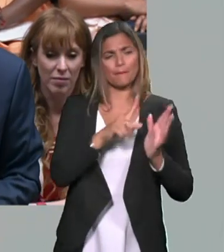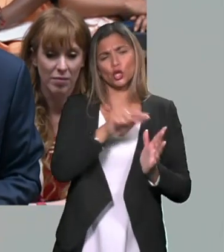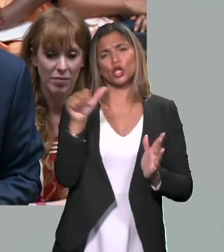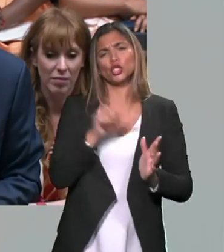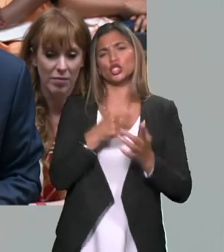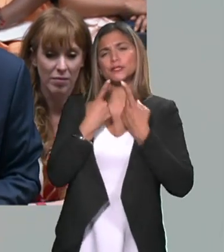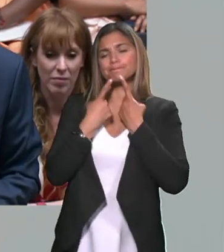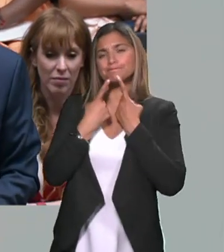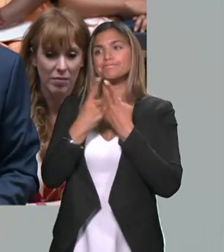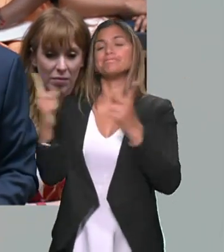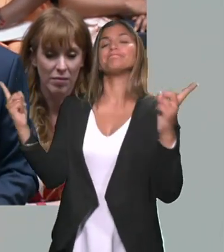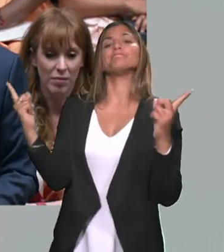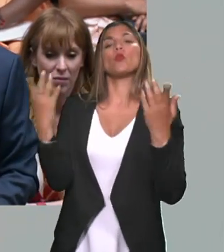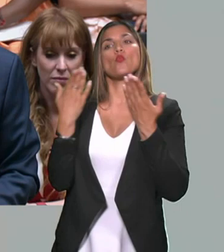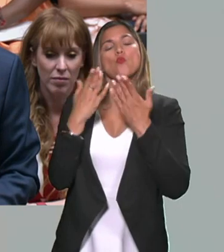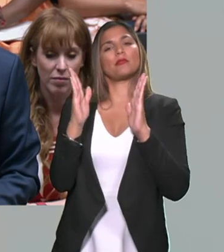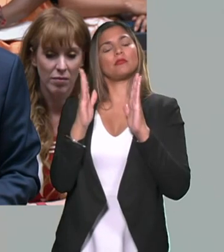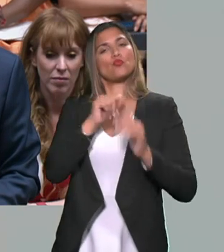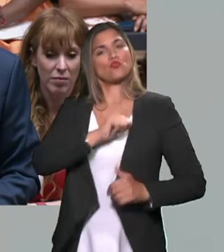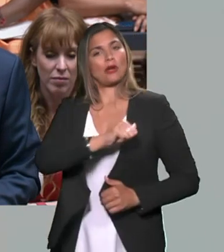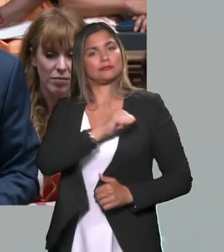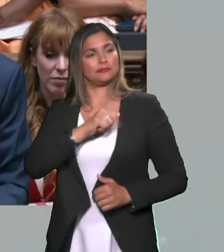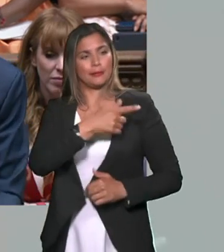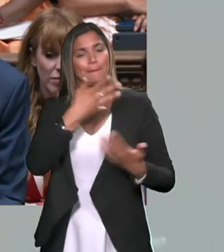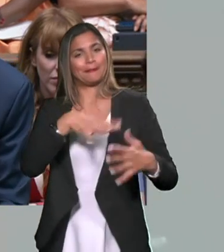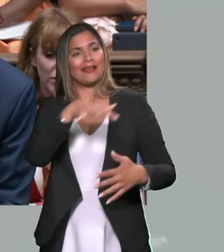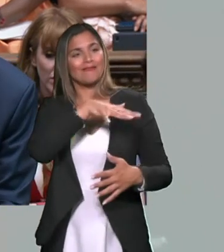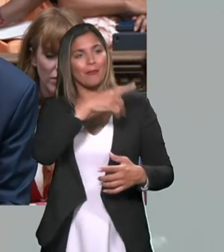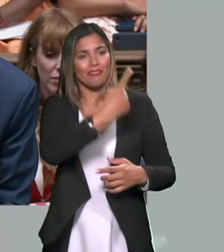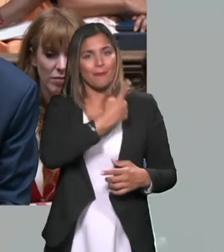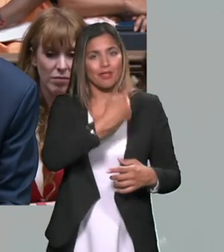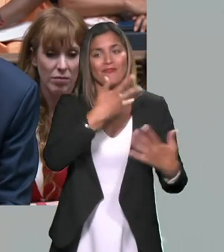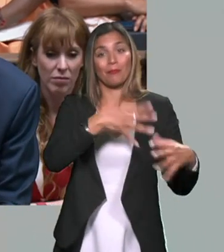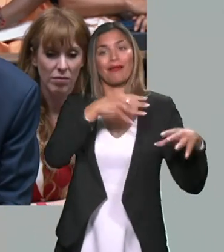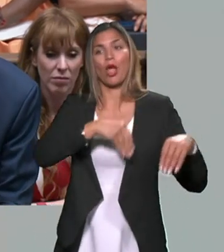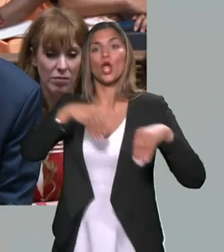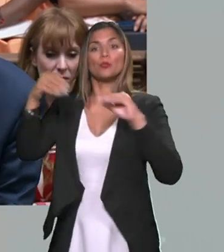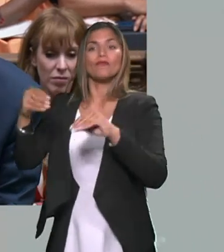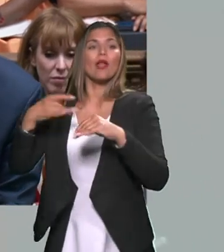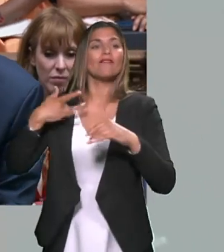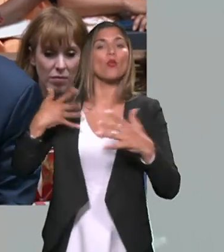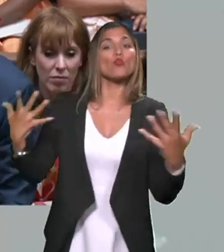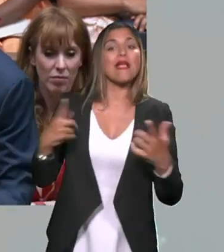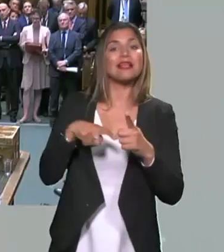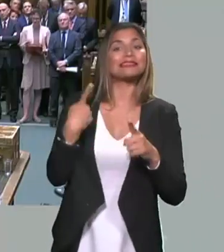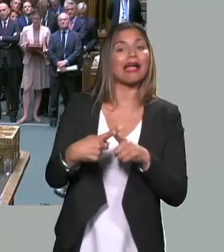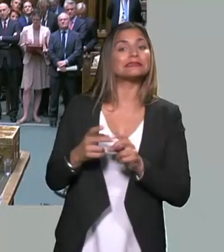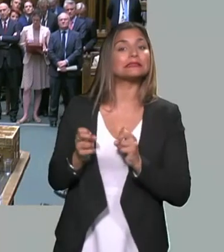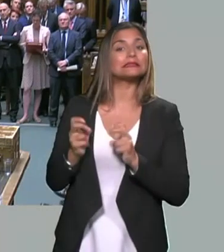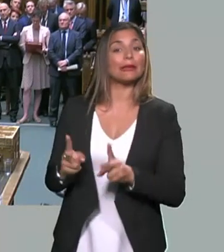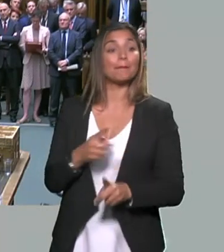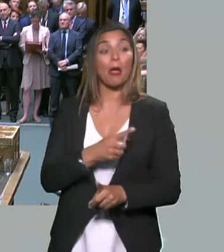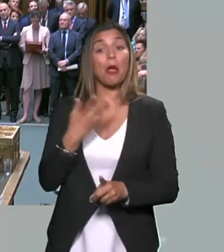been domiciled for tax purposes and whether they've ever been a beneficiary of an offshore tax scheme.